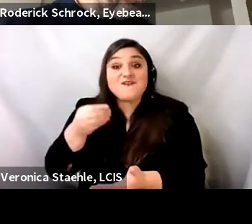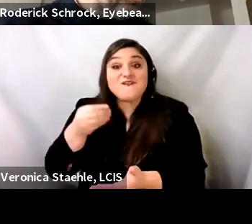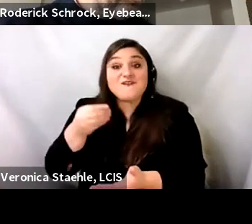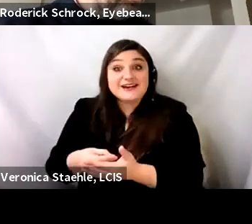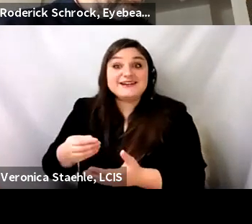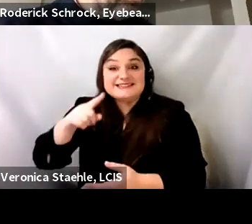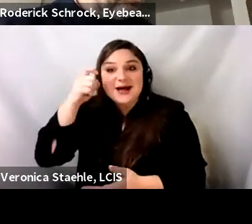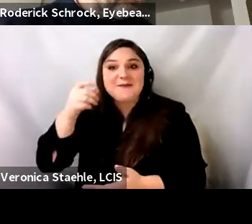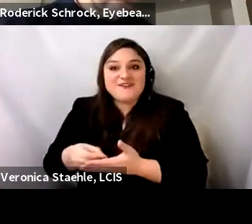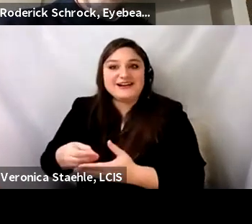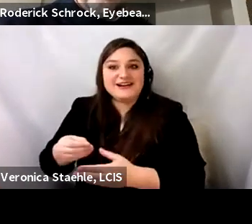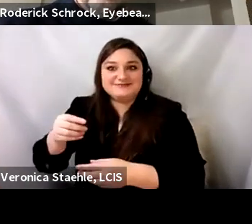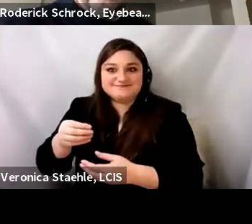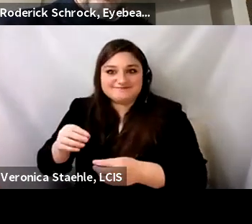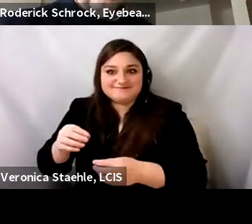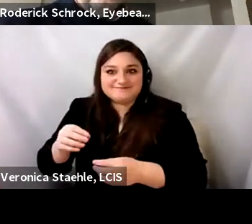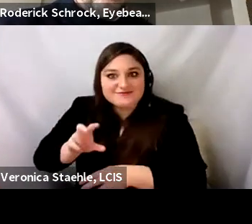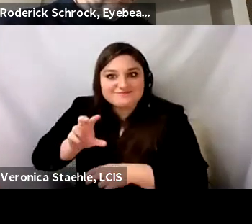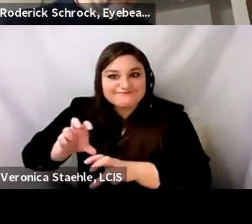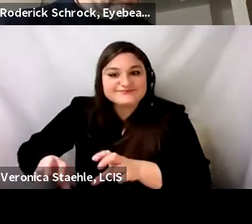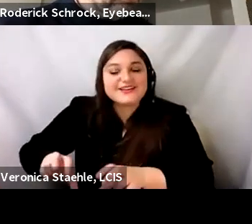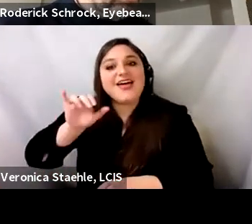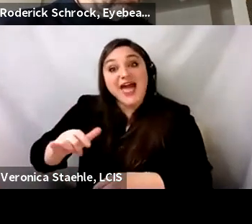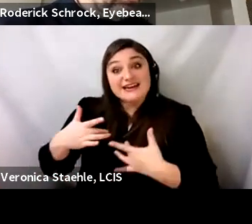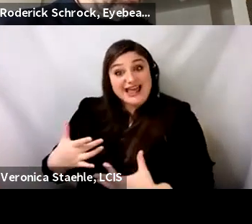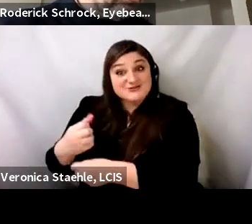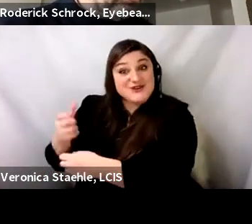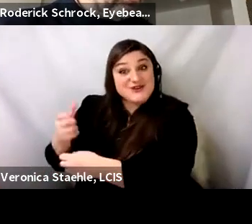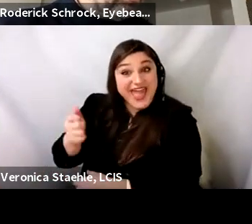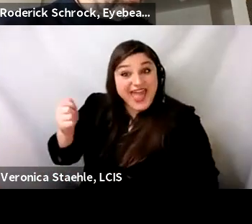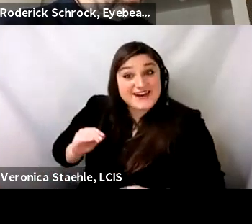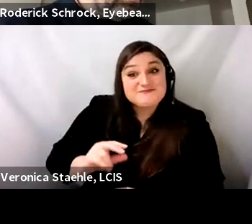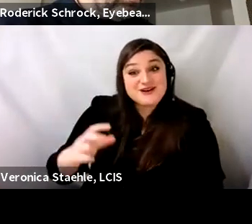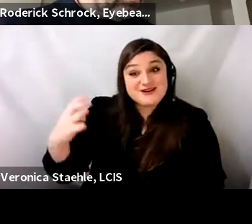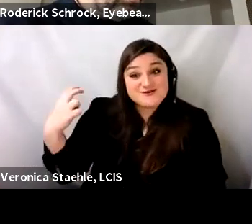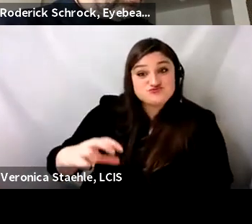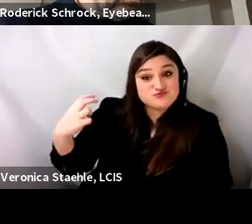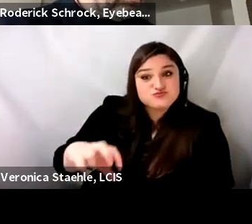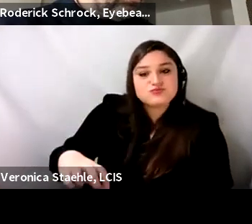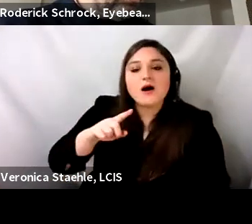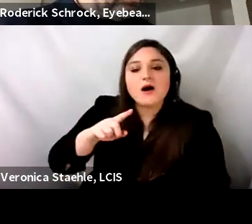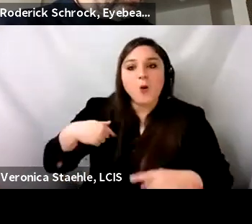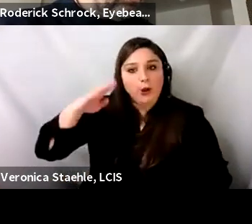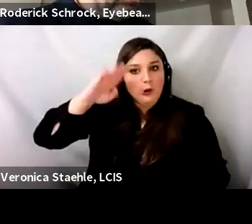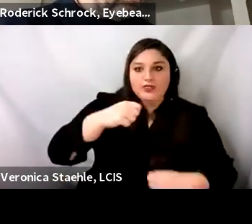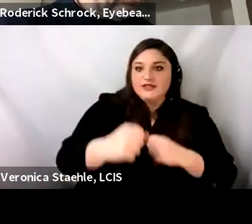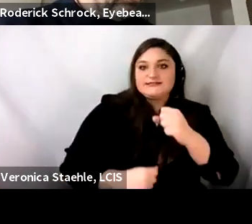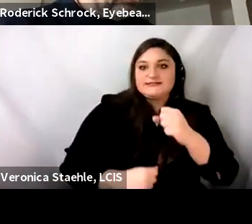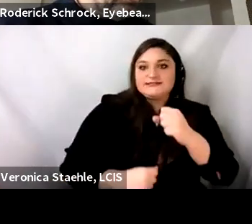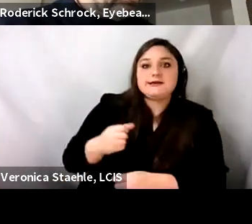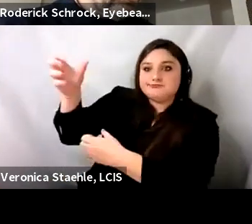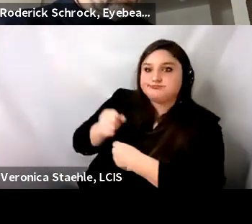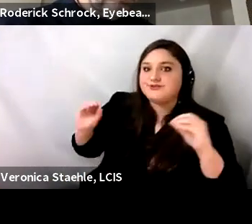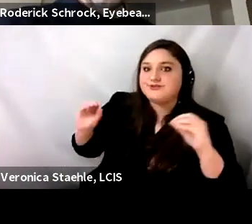staff together. And this was all in conversation and in collaboration with our board, and Mark will talk about